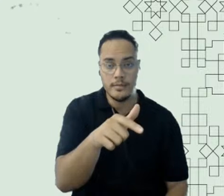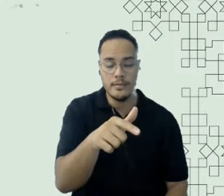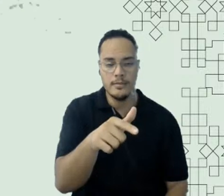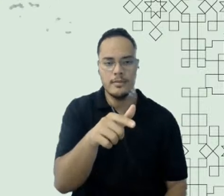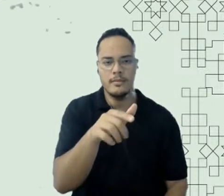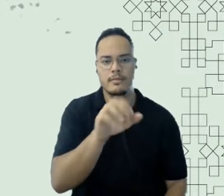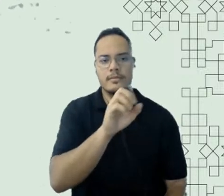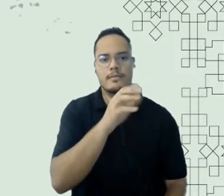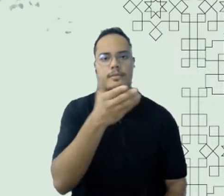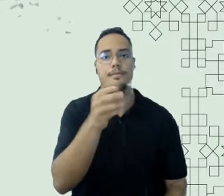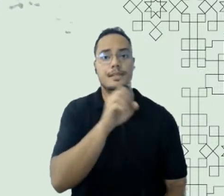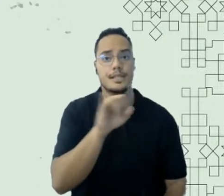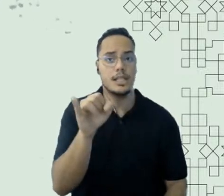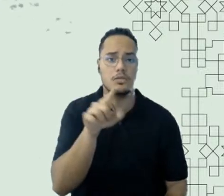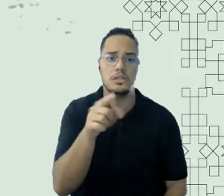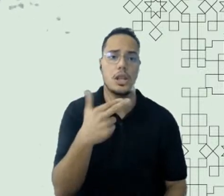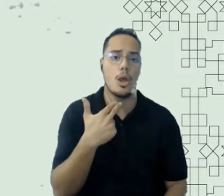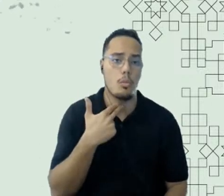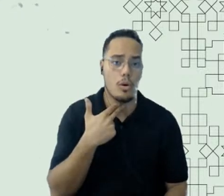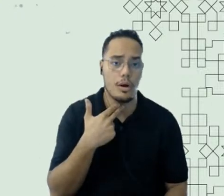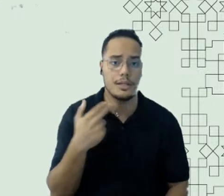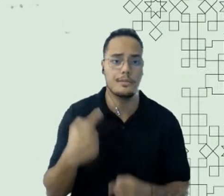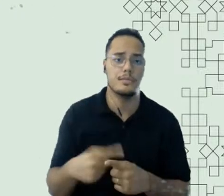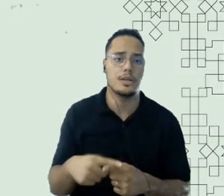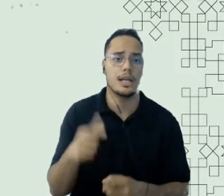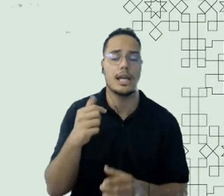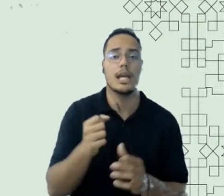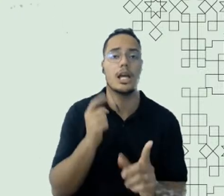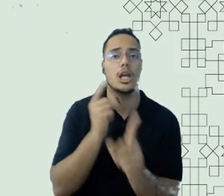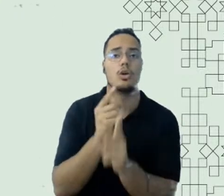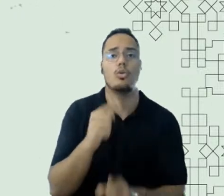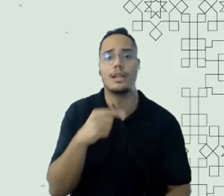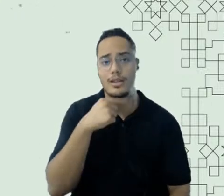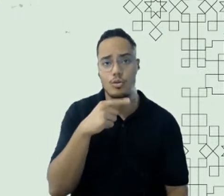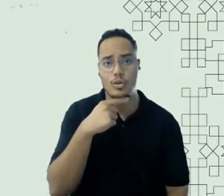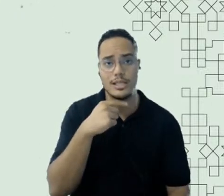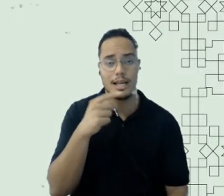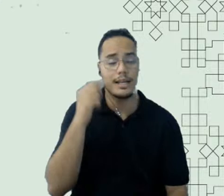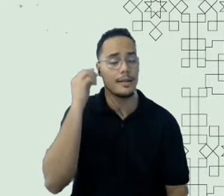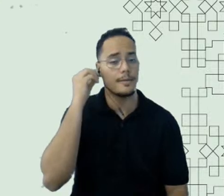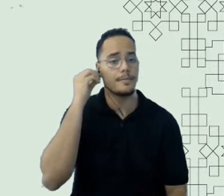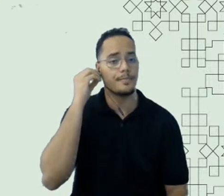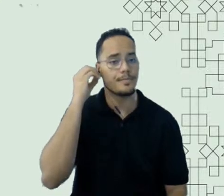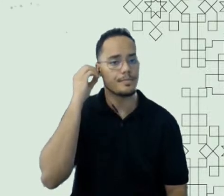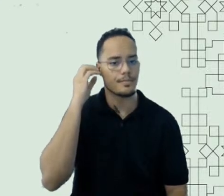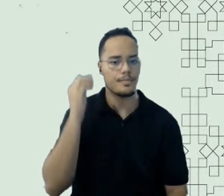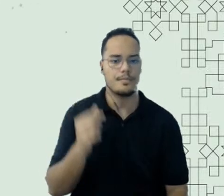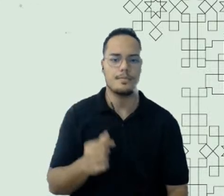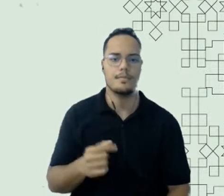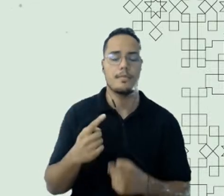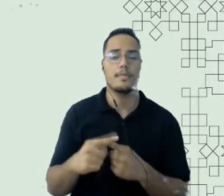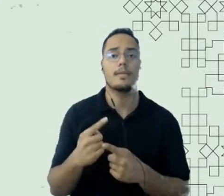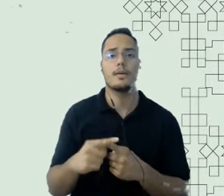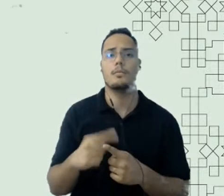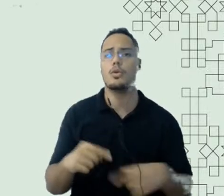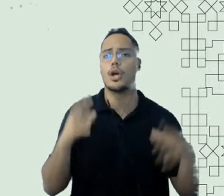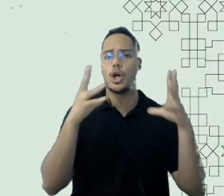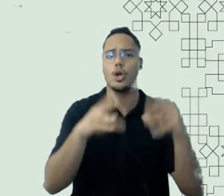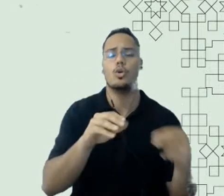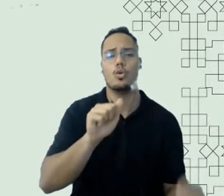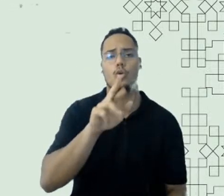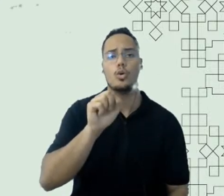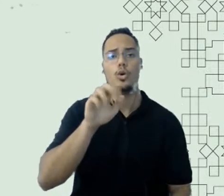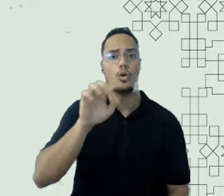holders doesn't want to give you a license, it's still an exclusive right. So the producer of a film, for instance, would not agree